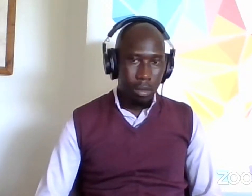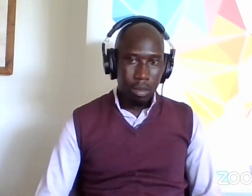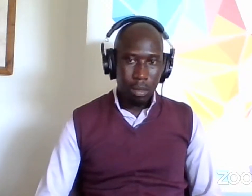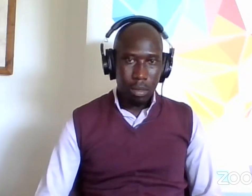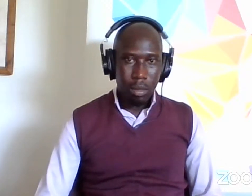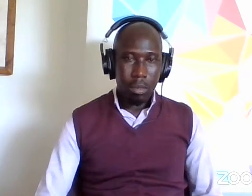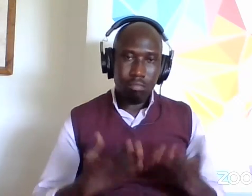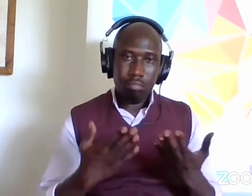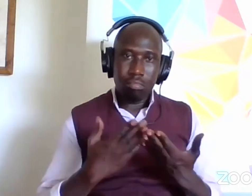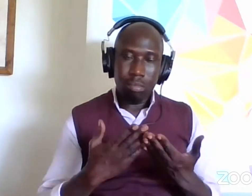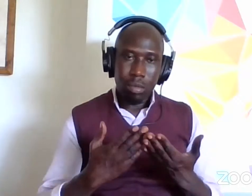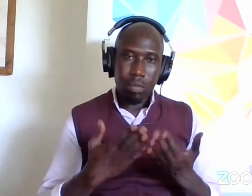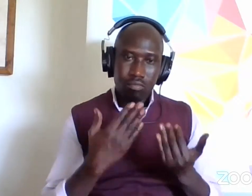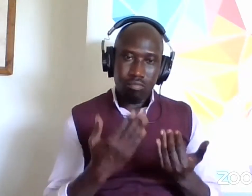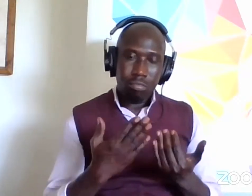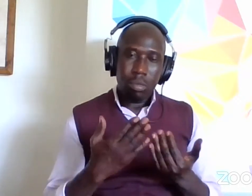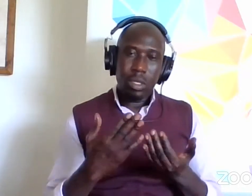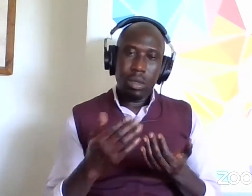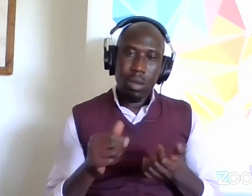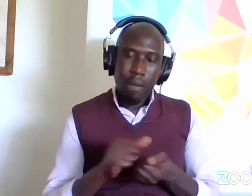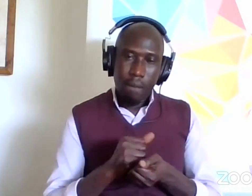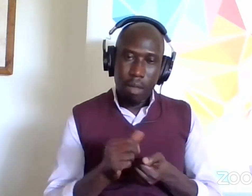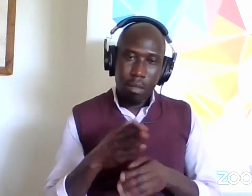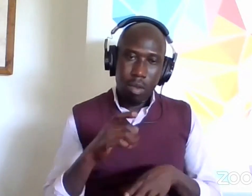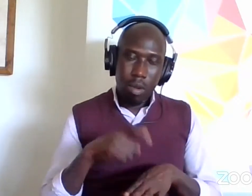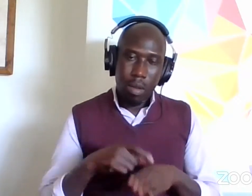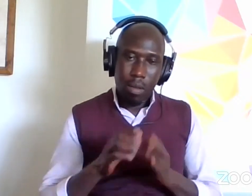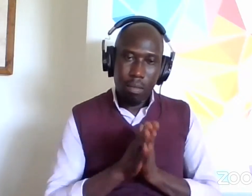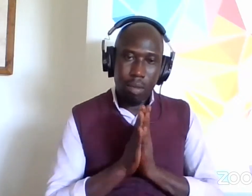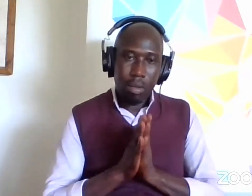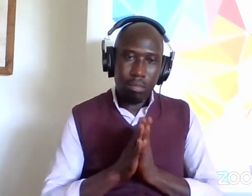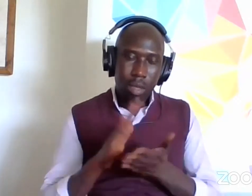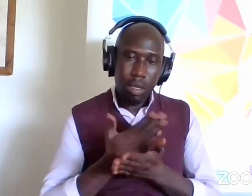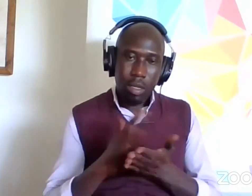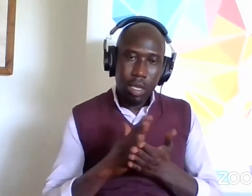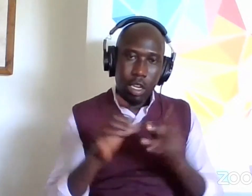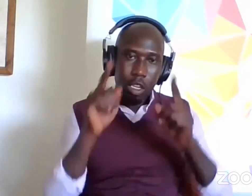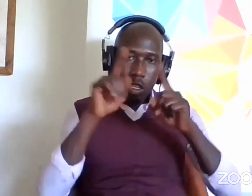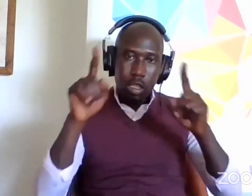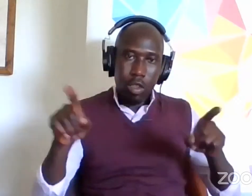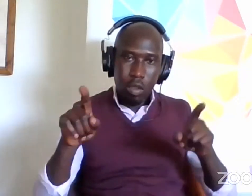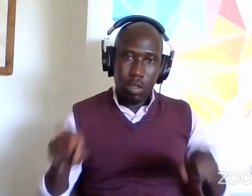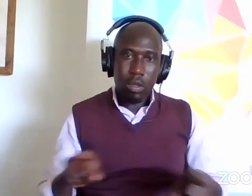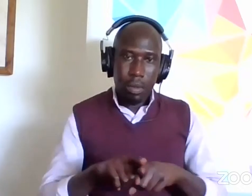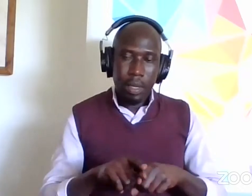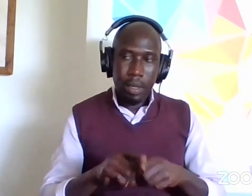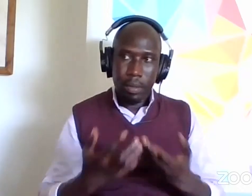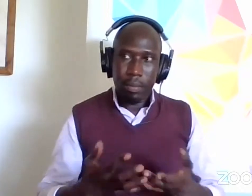It's taking me a bit of time. Blaze, do you mind sharing your screen? I've just shared the document, so you can go ahead.